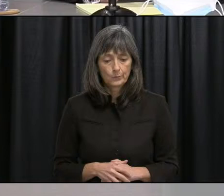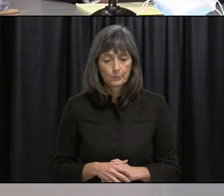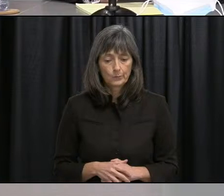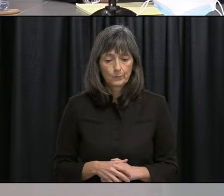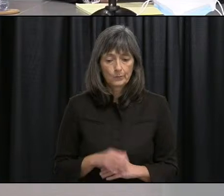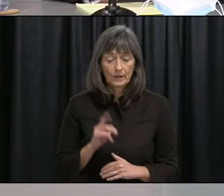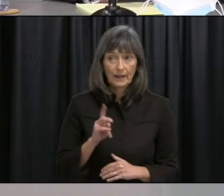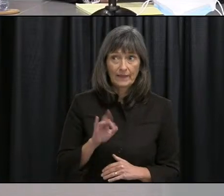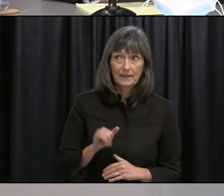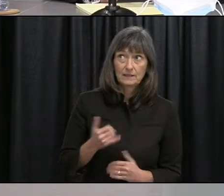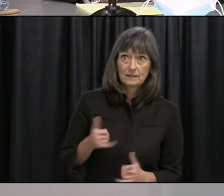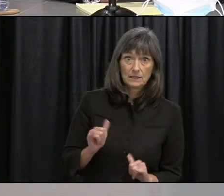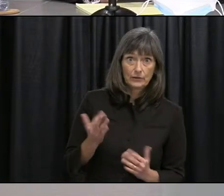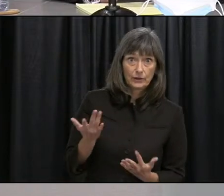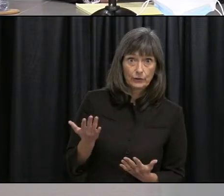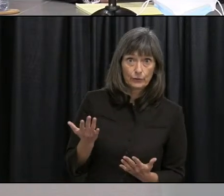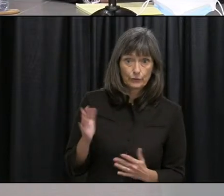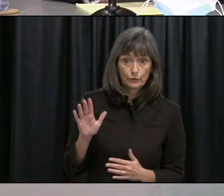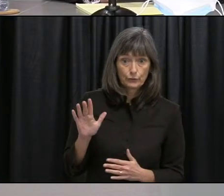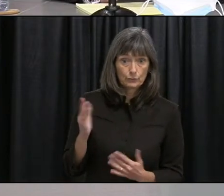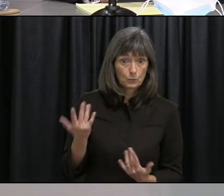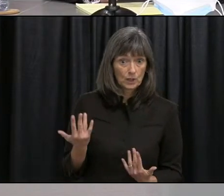Kathy, are you still there?